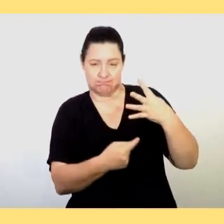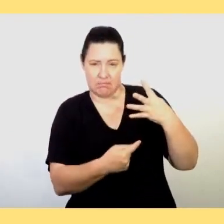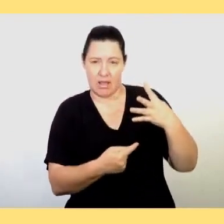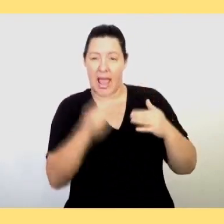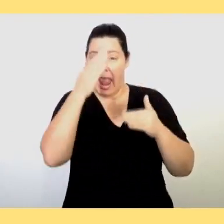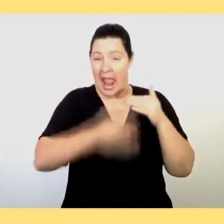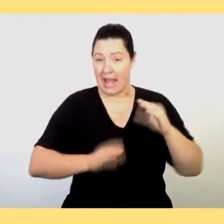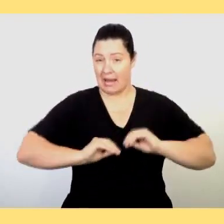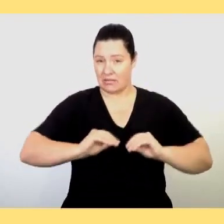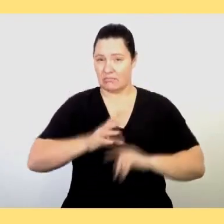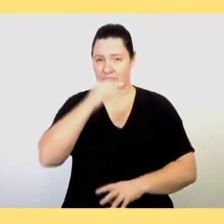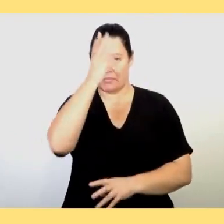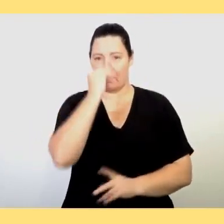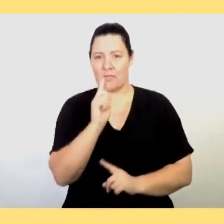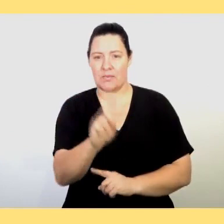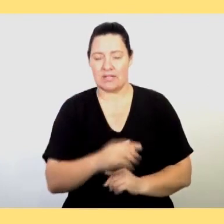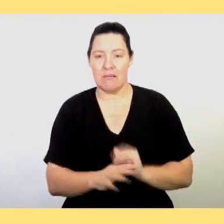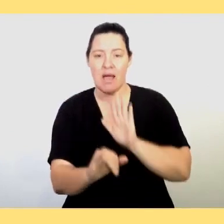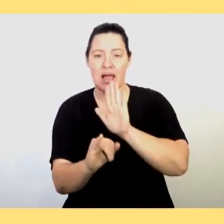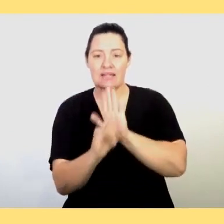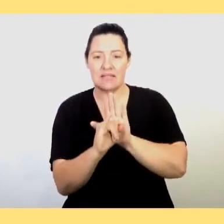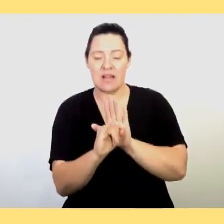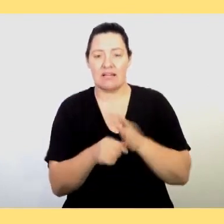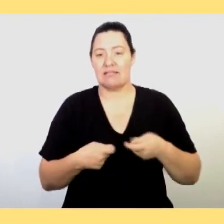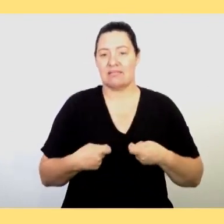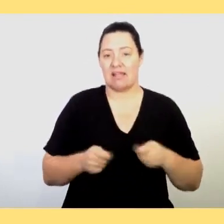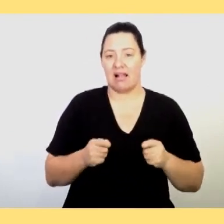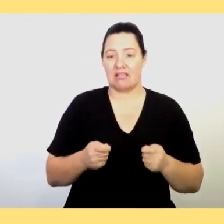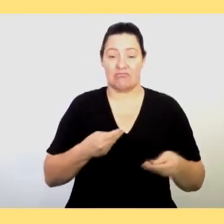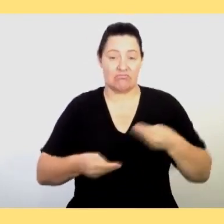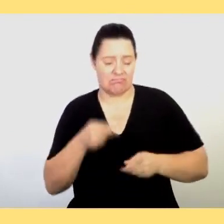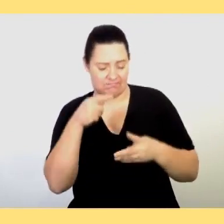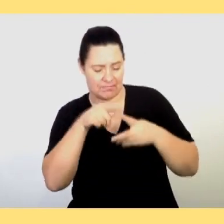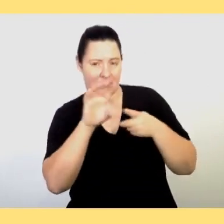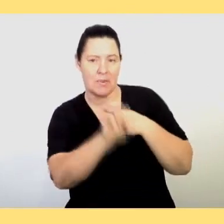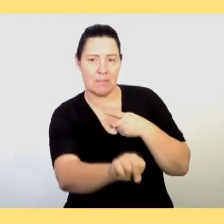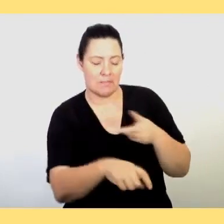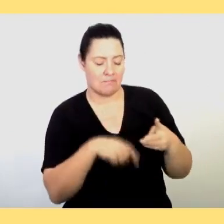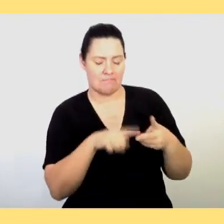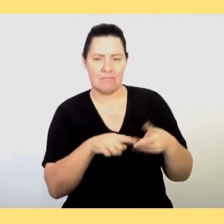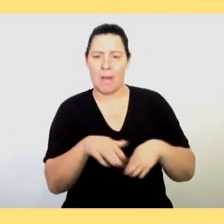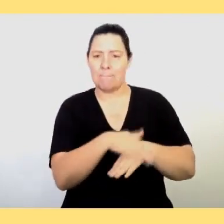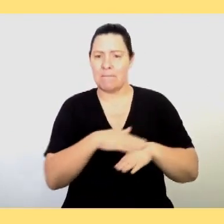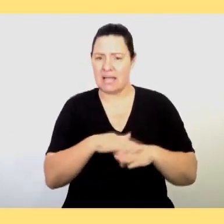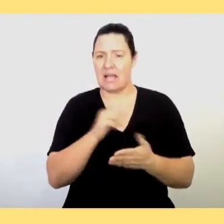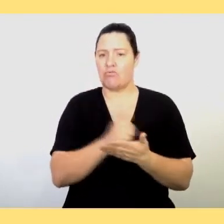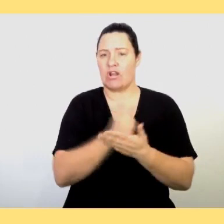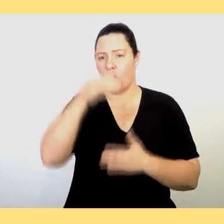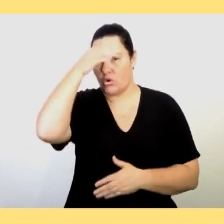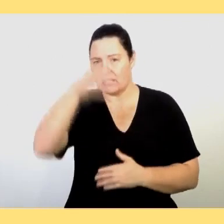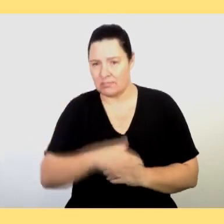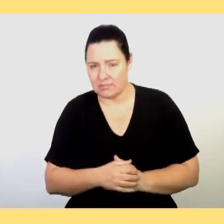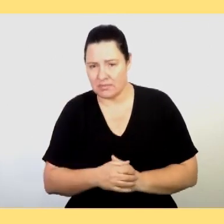the end of the lesson, you should be able to identify credit sales transactions, understand basic